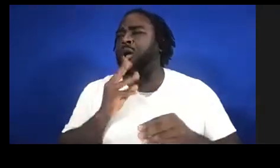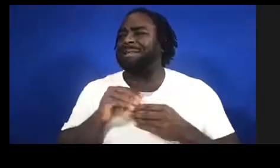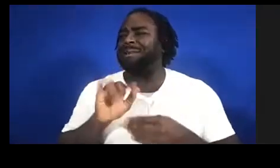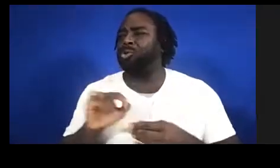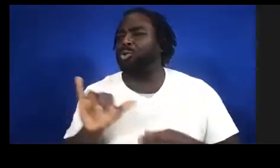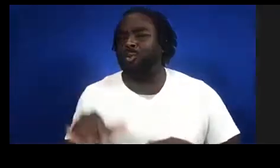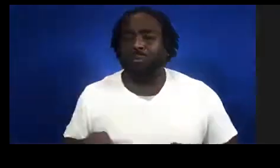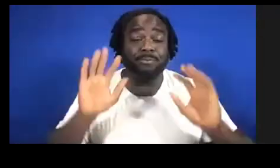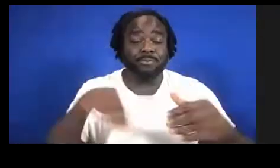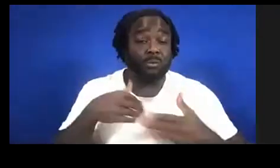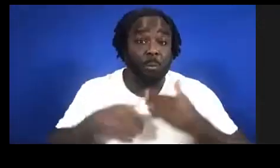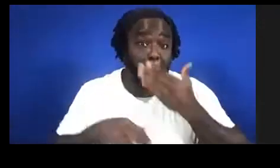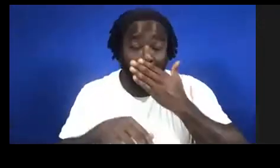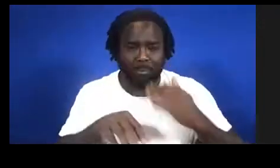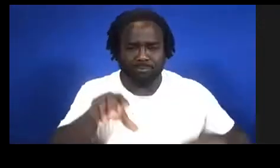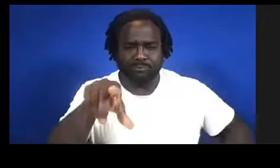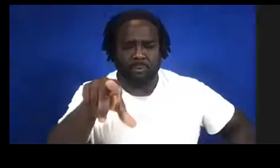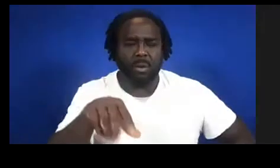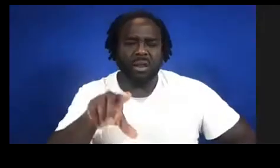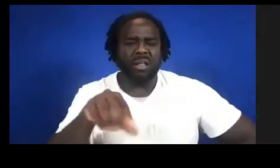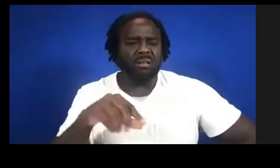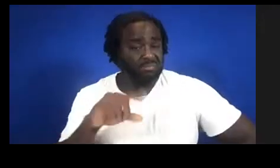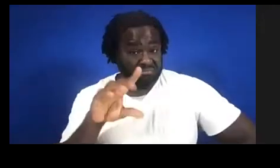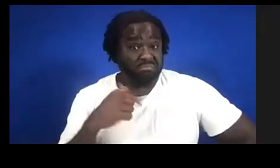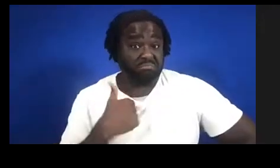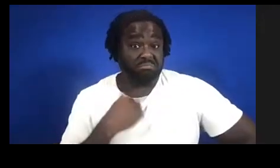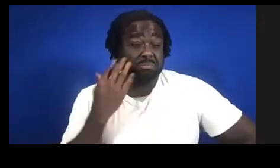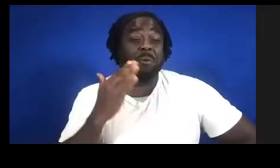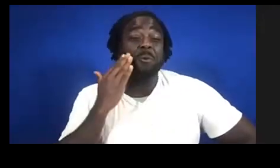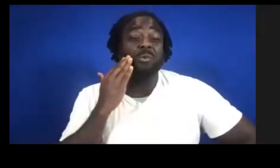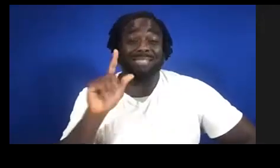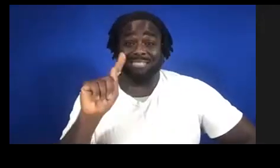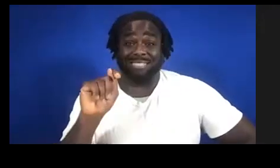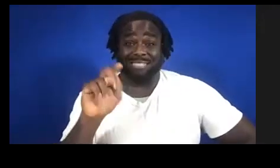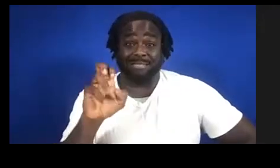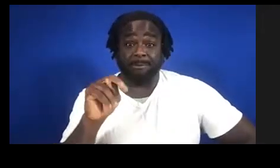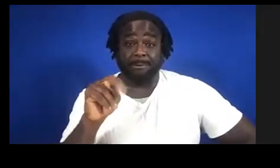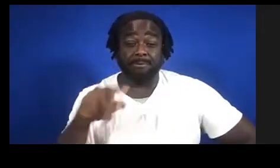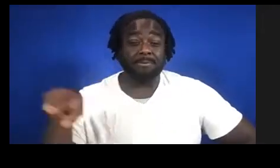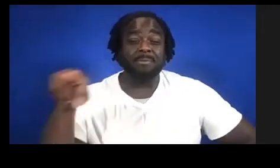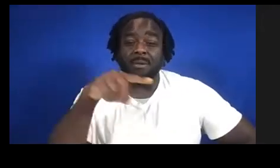It's nice. I might have to add a little bit of water to it. It might be a little too sweet.